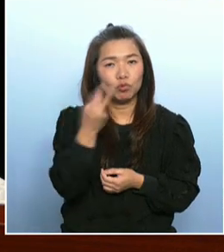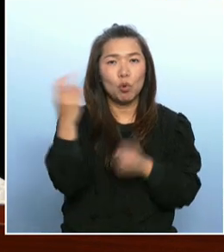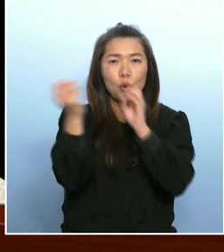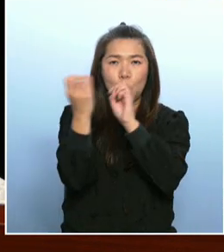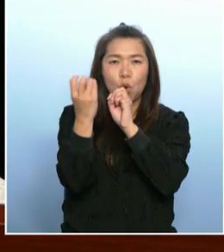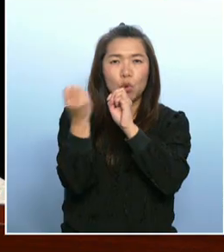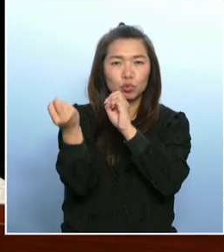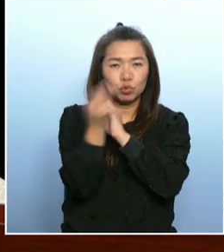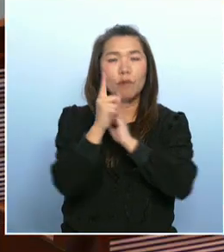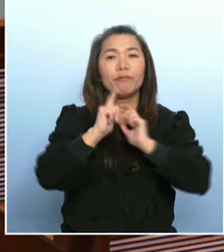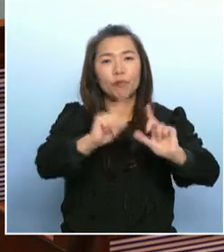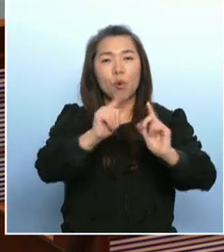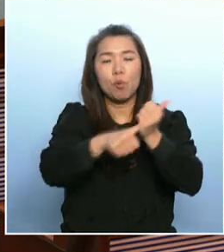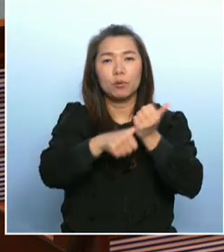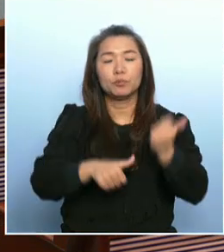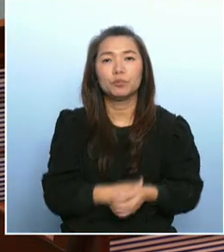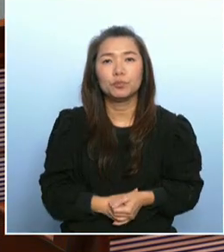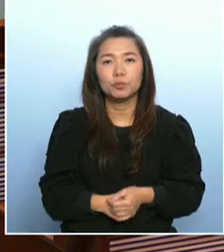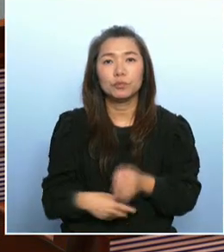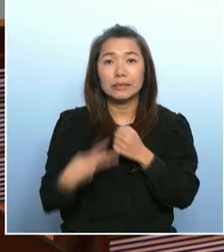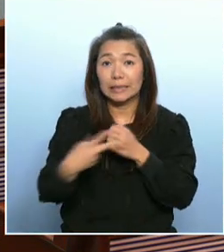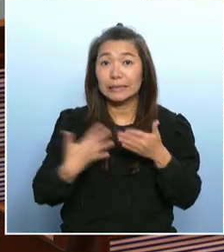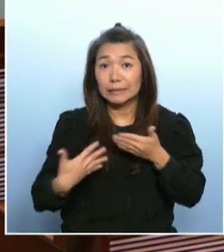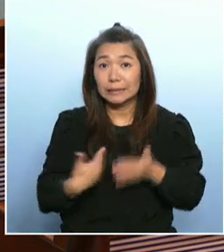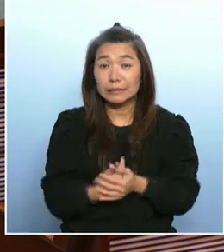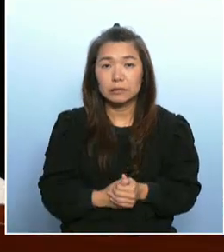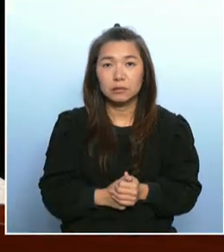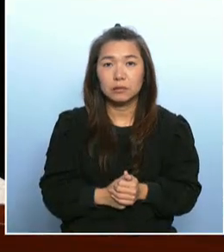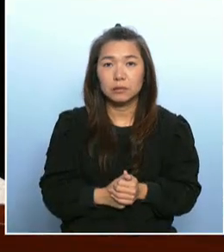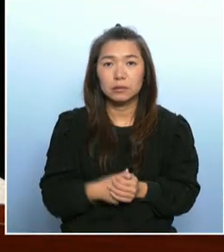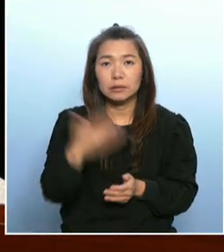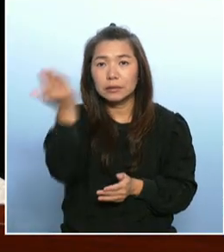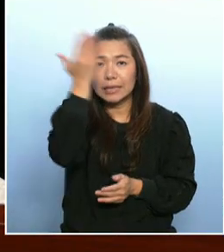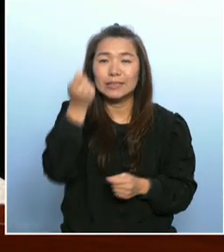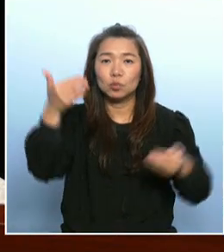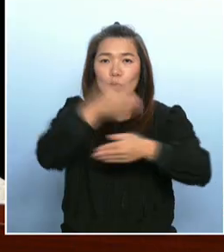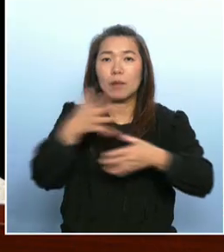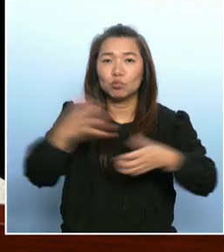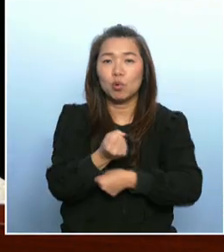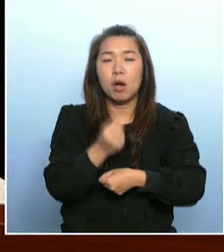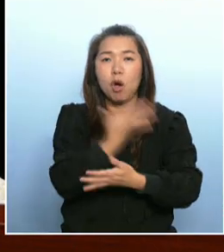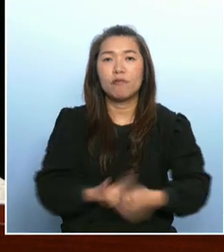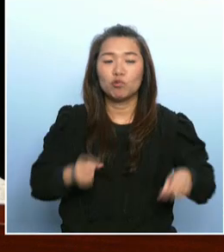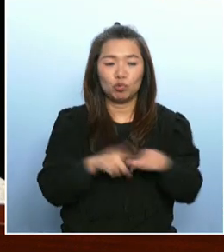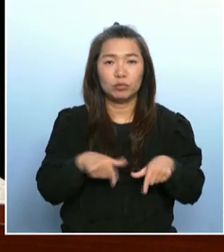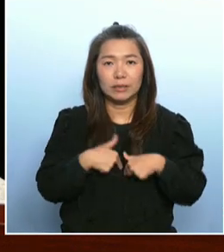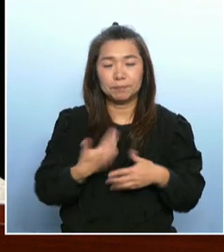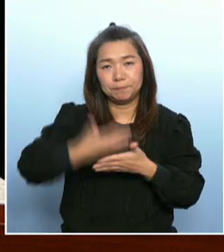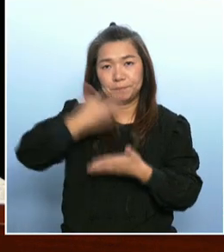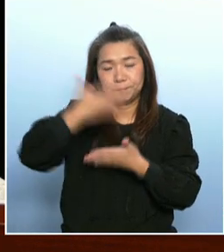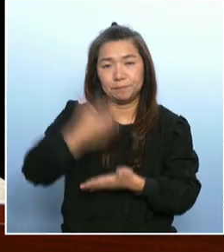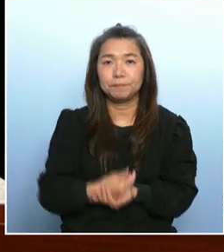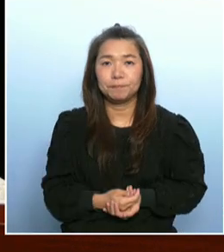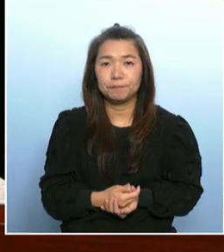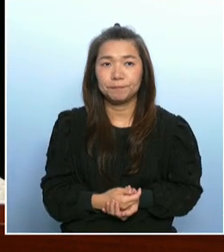of the next meeting will be decided later on. We are going to inform you in due course. Next, visit to Siloam